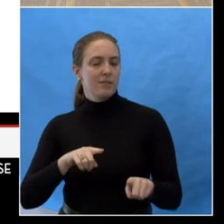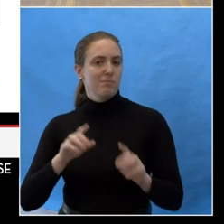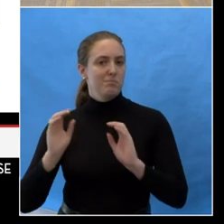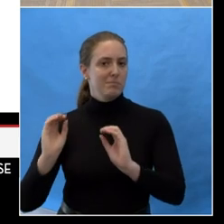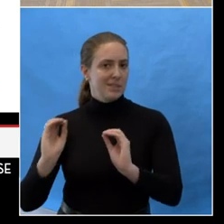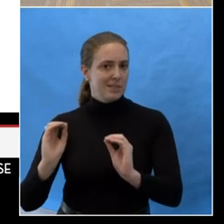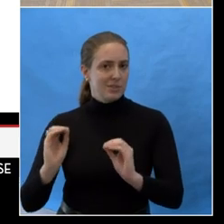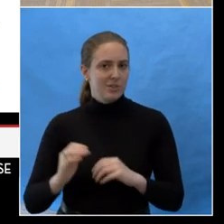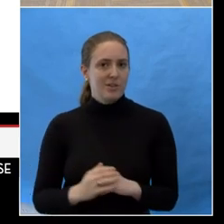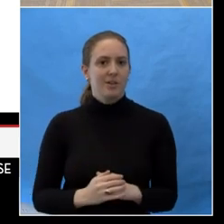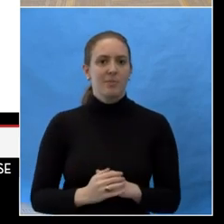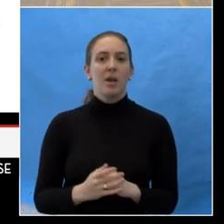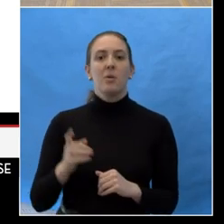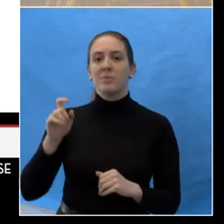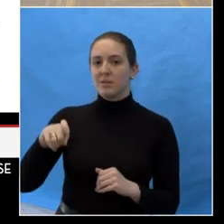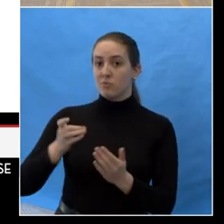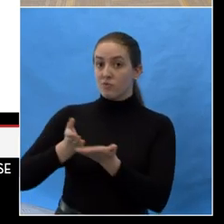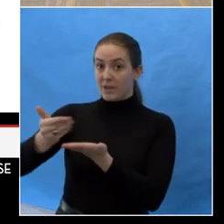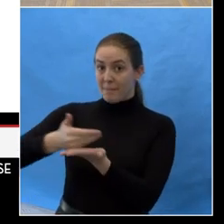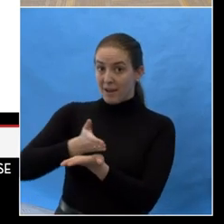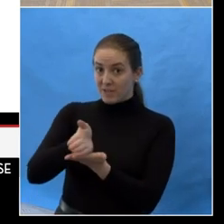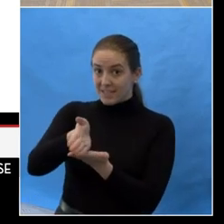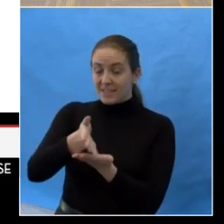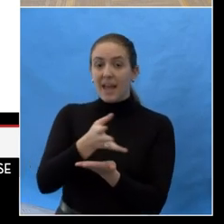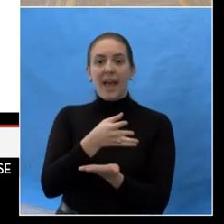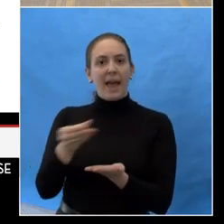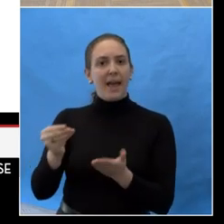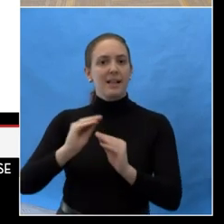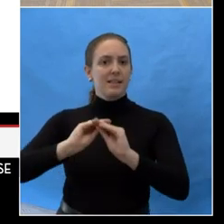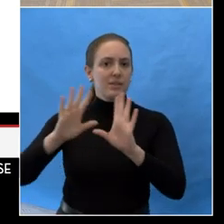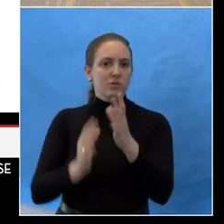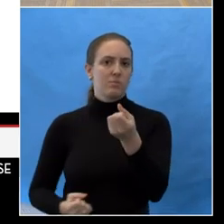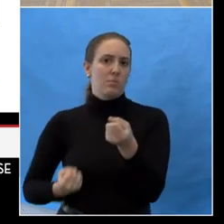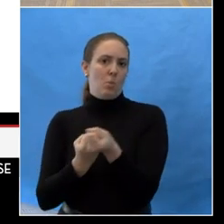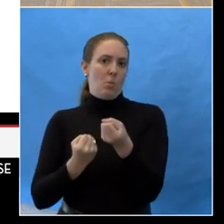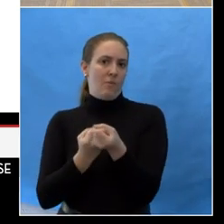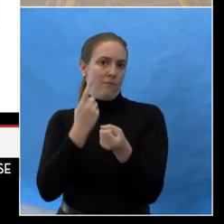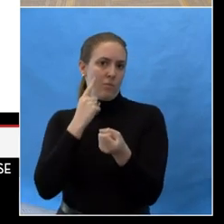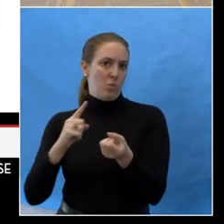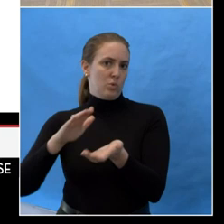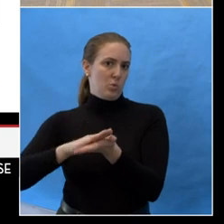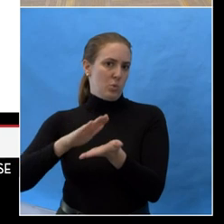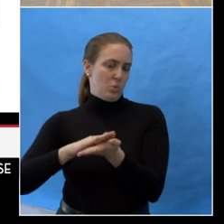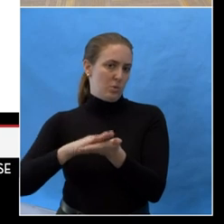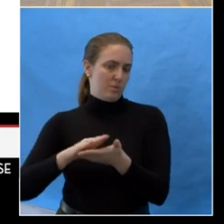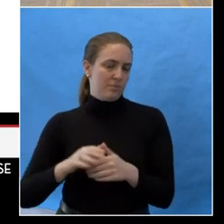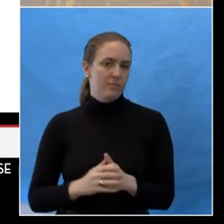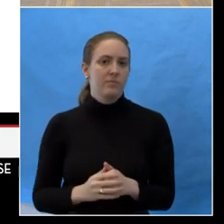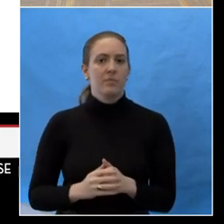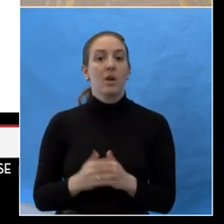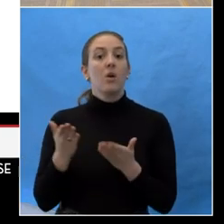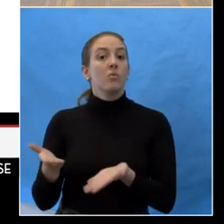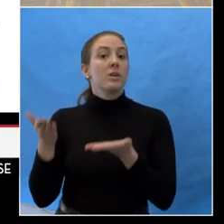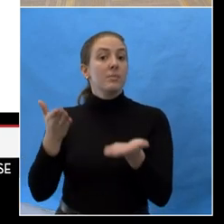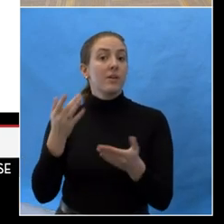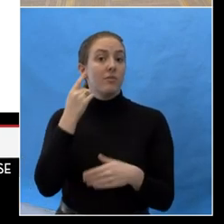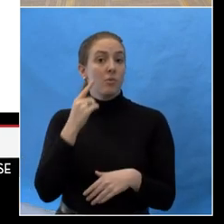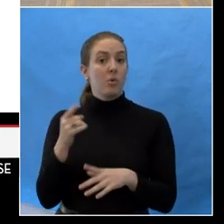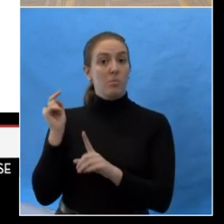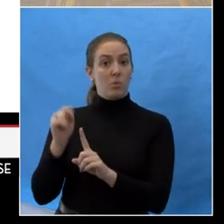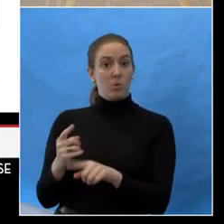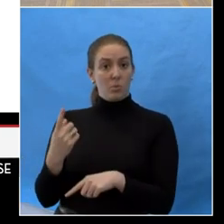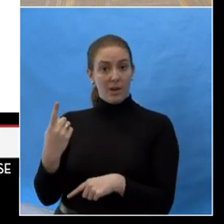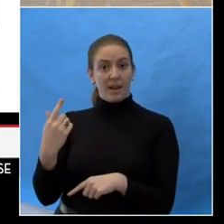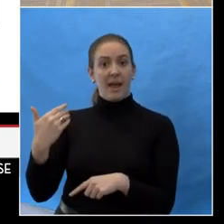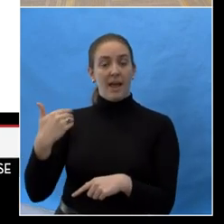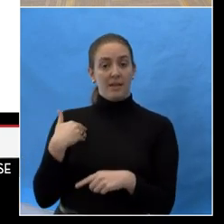recommends action toward transparency as well as clear support for schools. Recommendation 4.1 outlines a proposed plan for OSSI